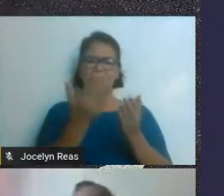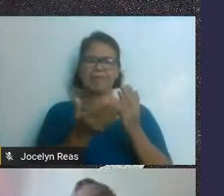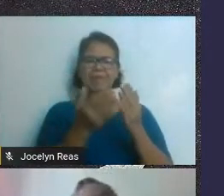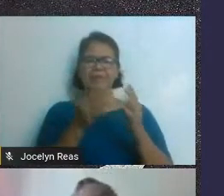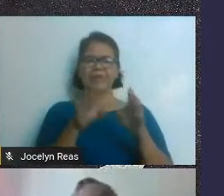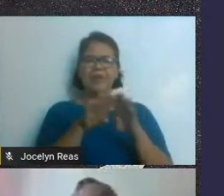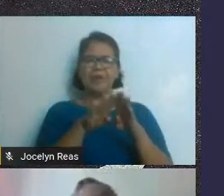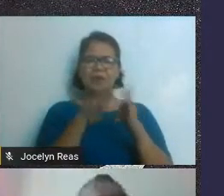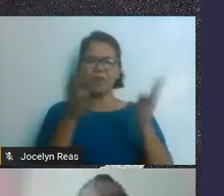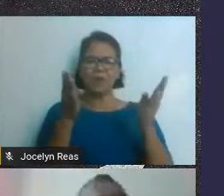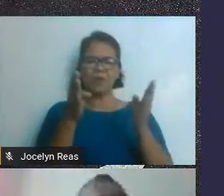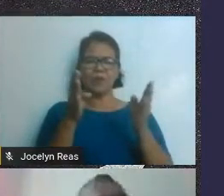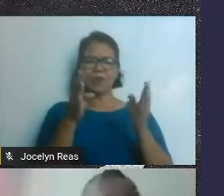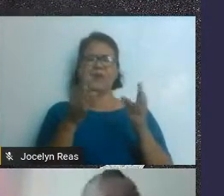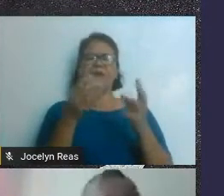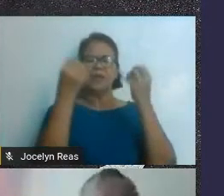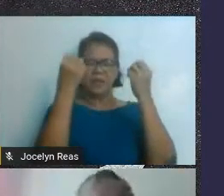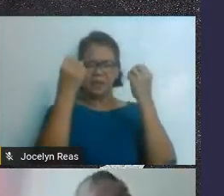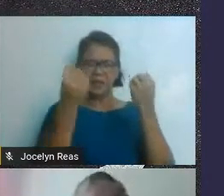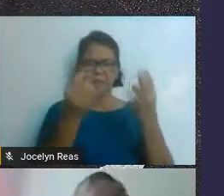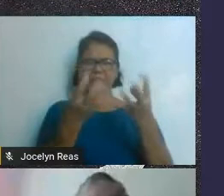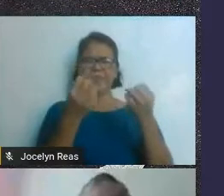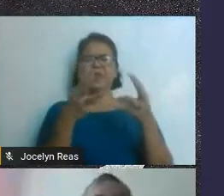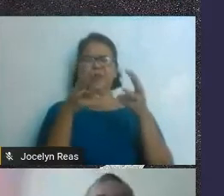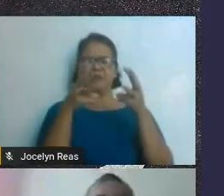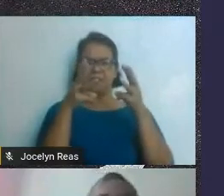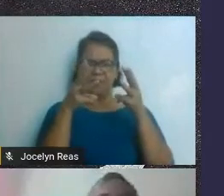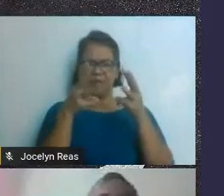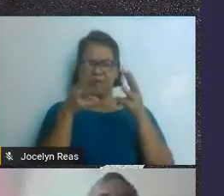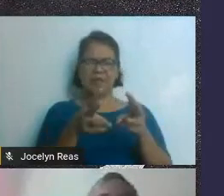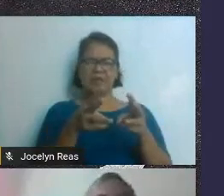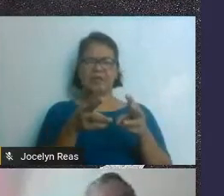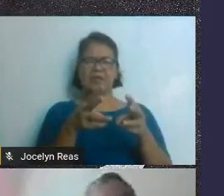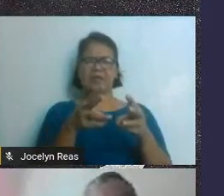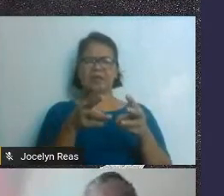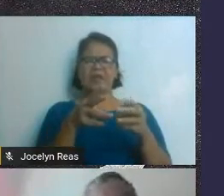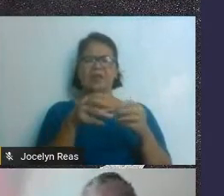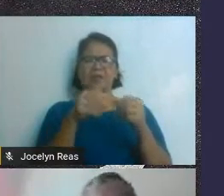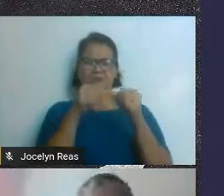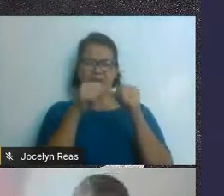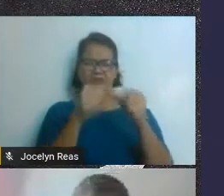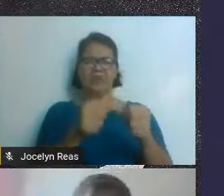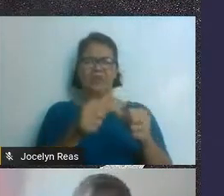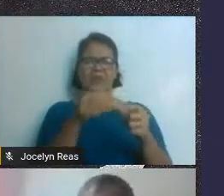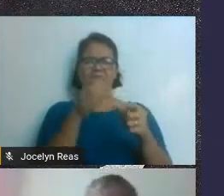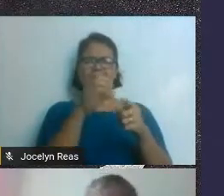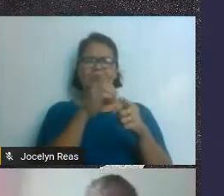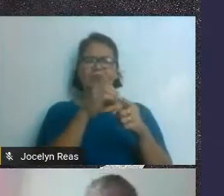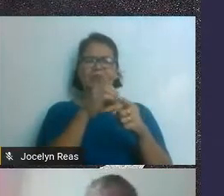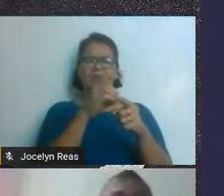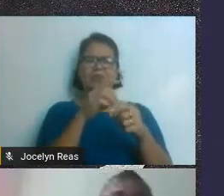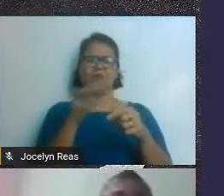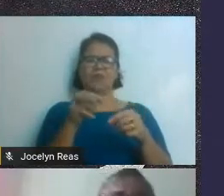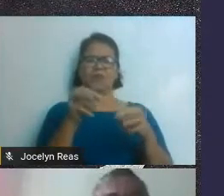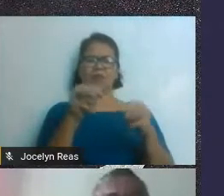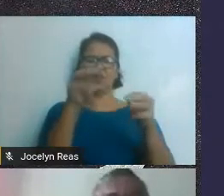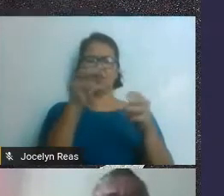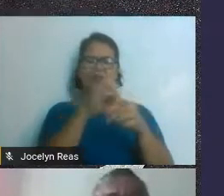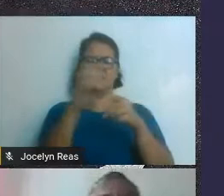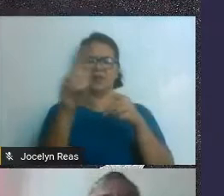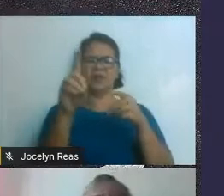resources without access to the internet. That is still considered modular distance learning. I have